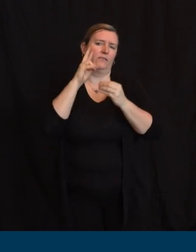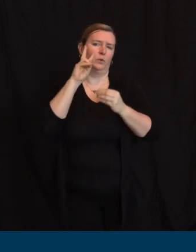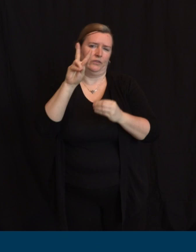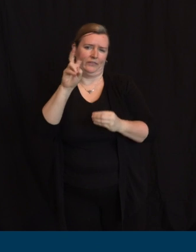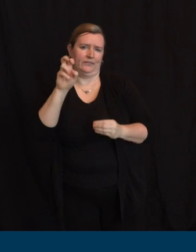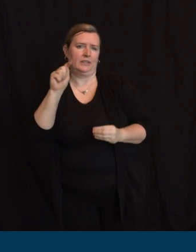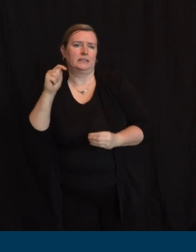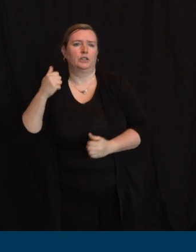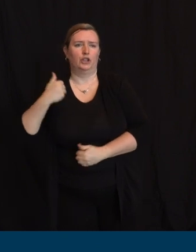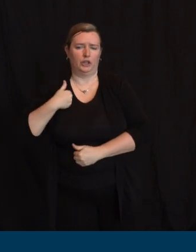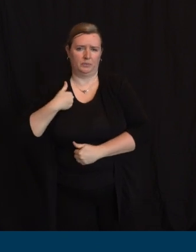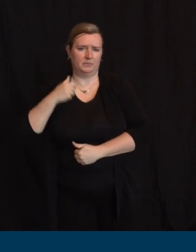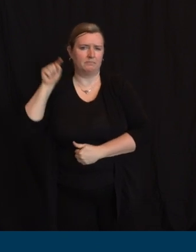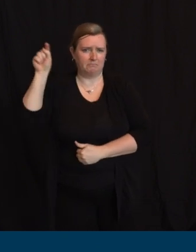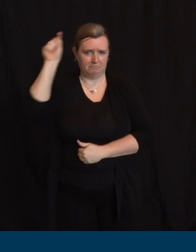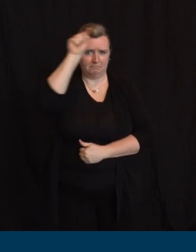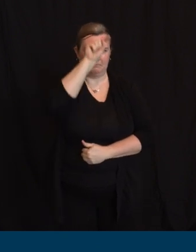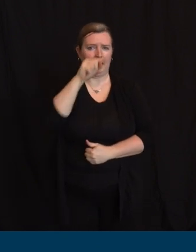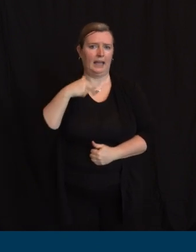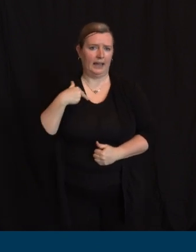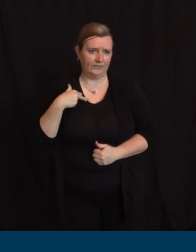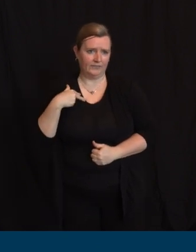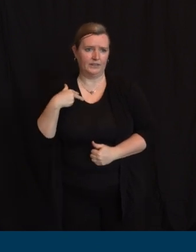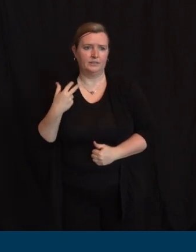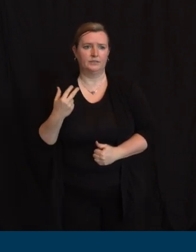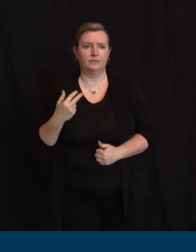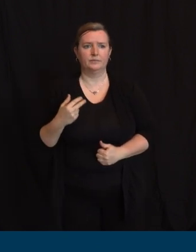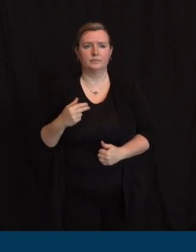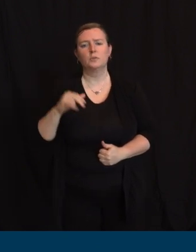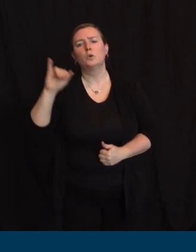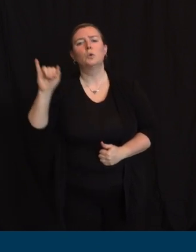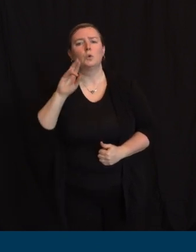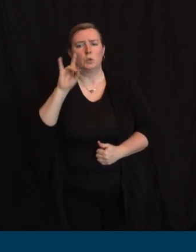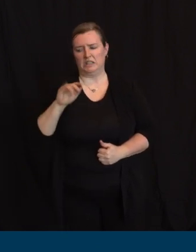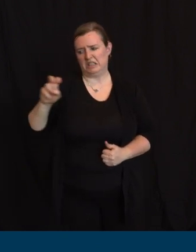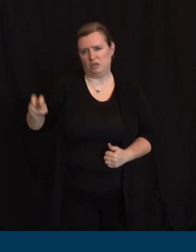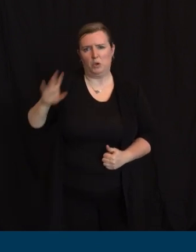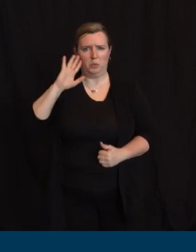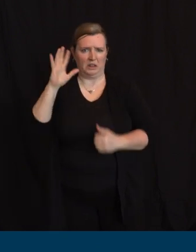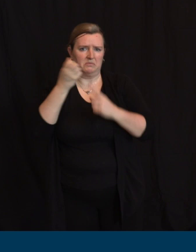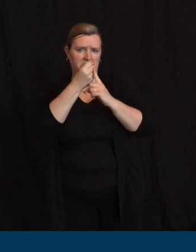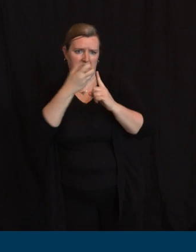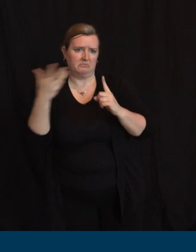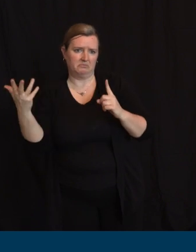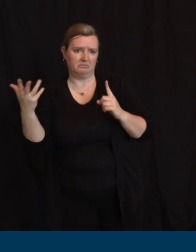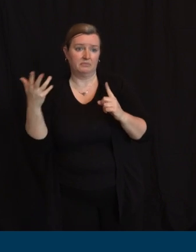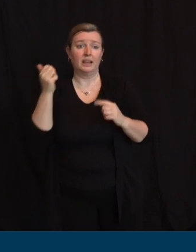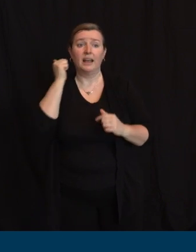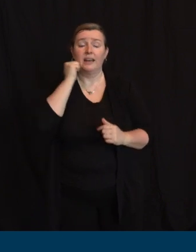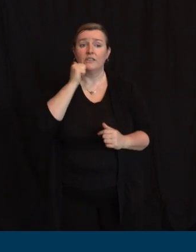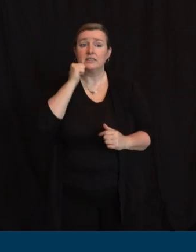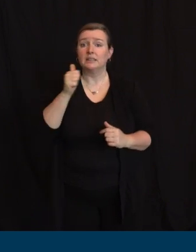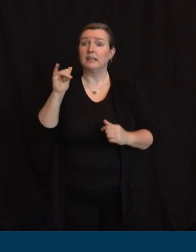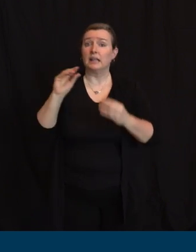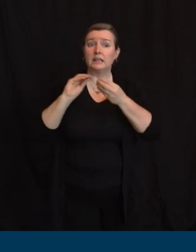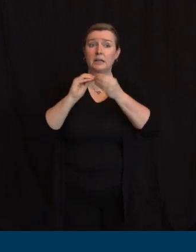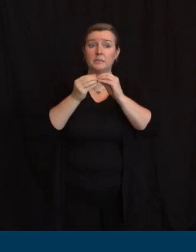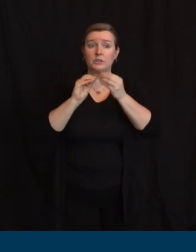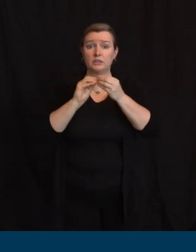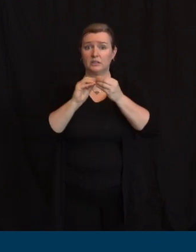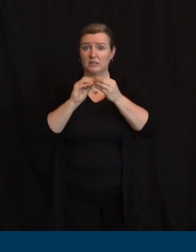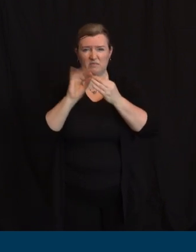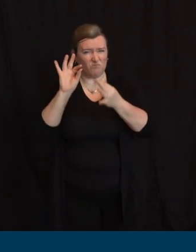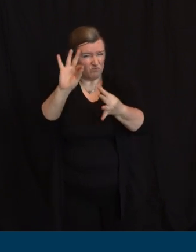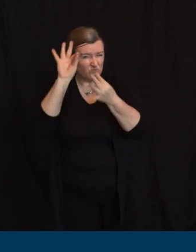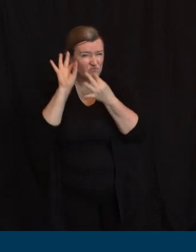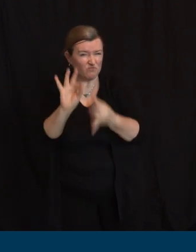And Judy will get into more color on all of the above. And as we note every day, all of these numbers are just a snapshot in time. Overnight changes